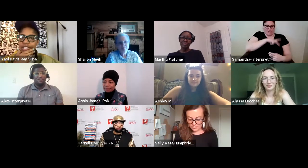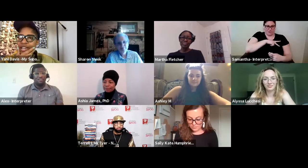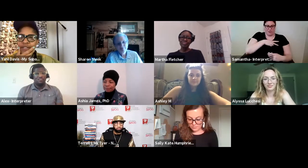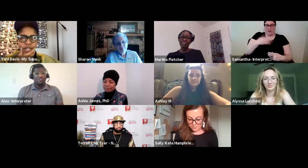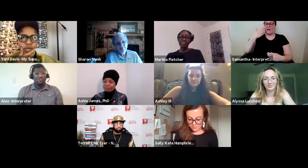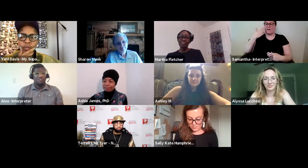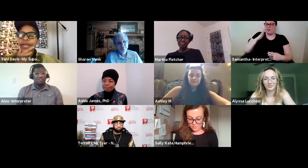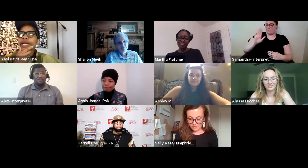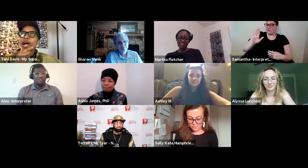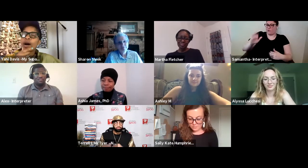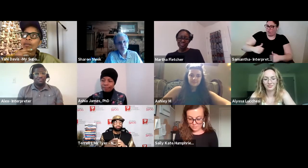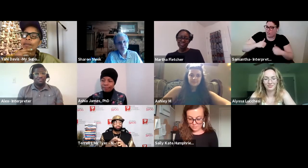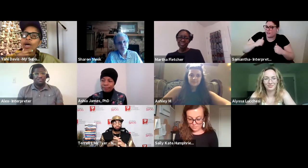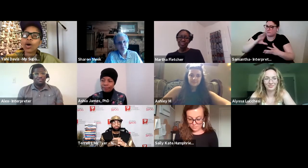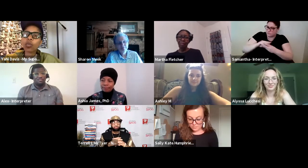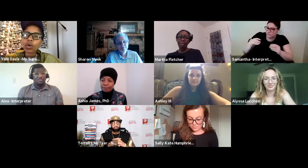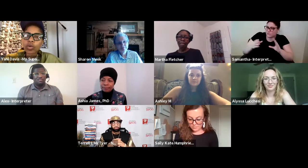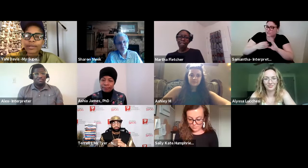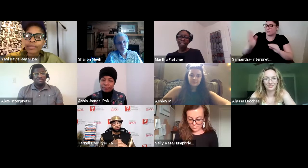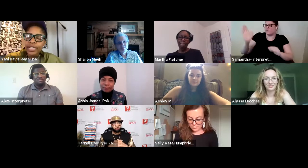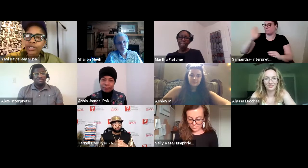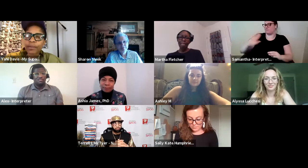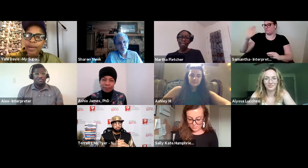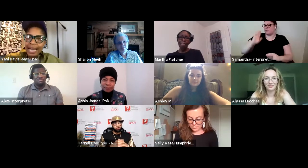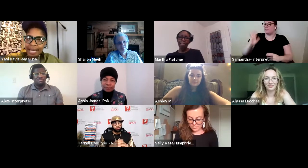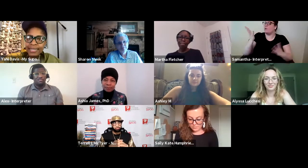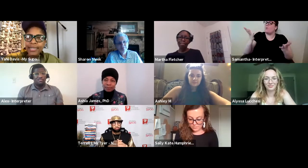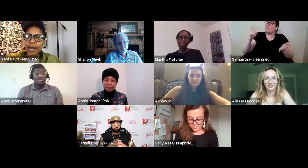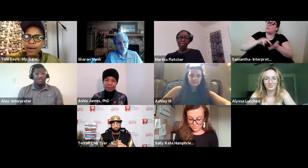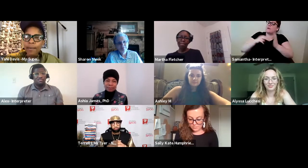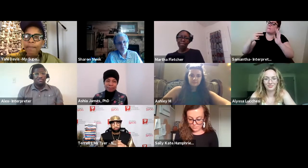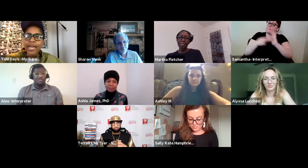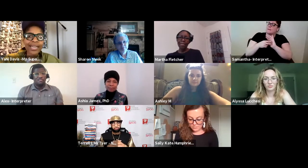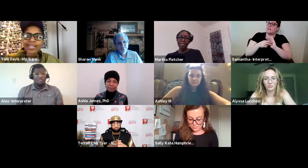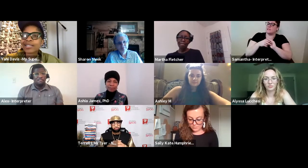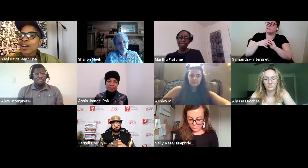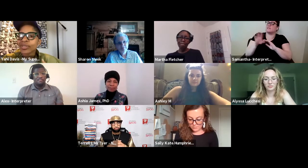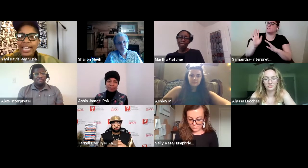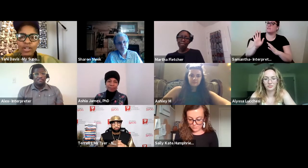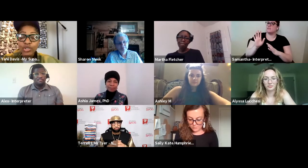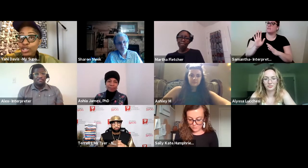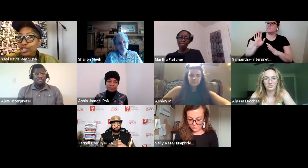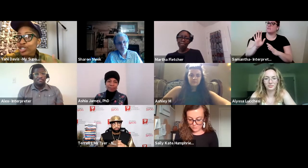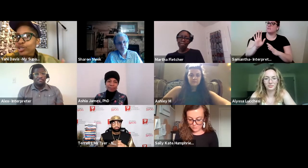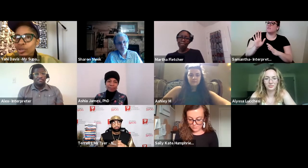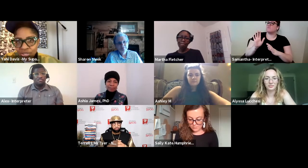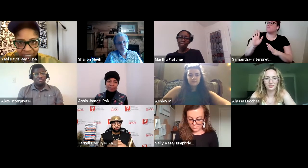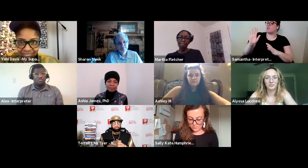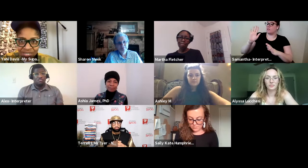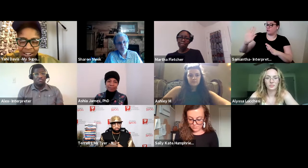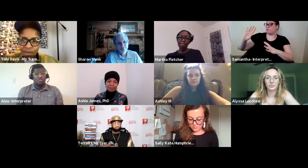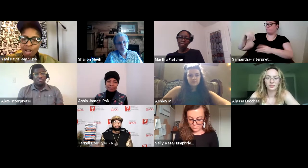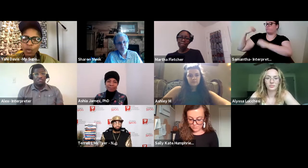know your life a little bit. What would it mean to pass ASL down to your